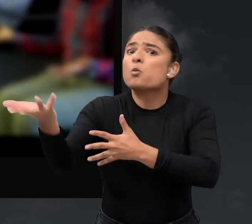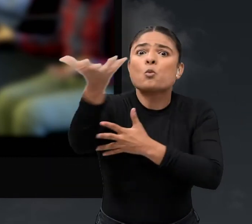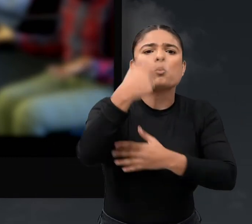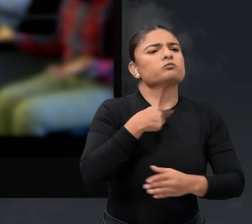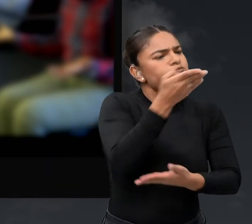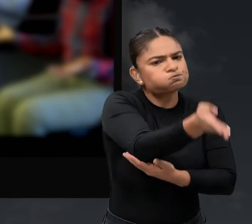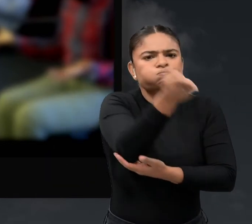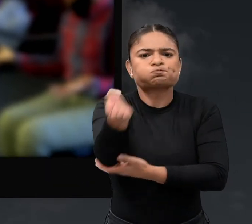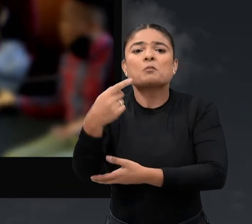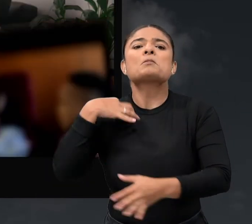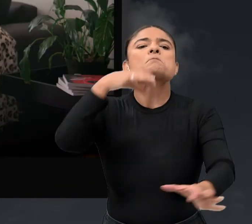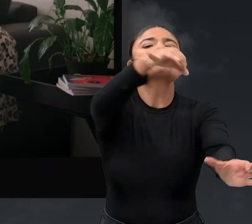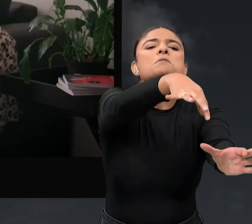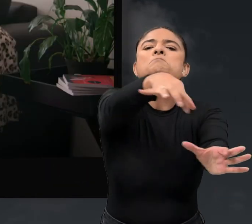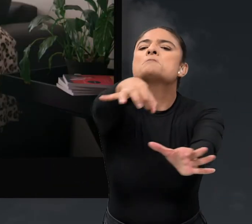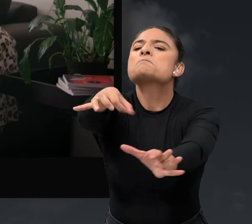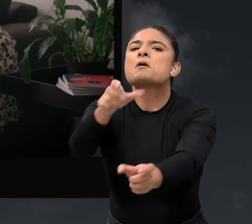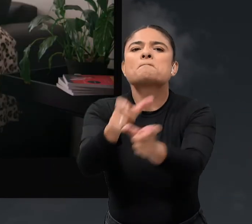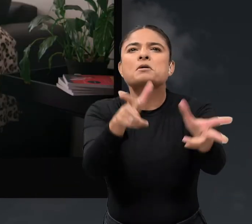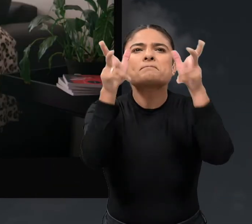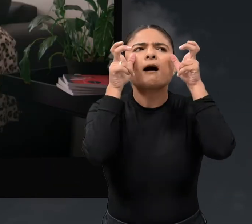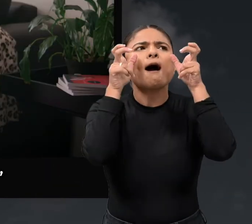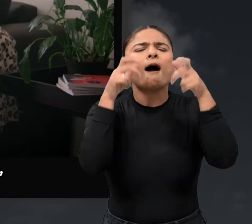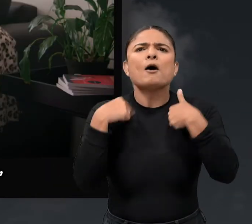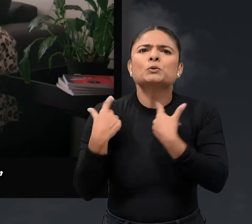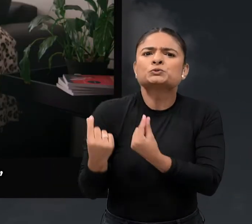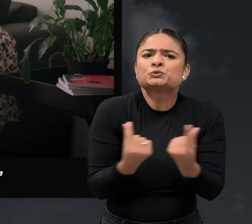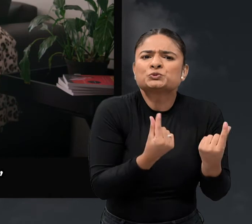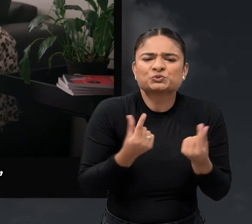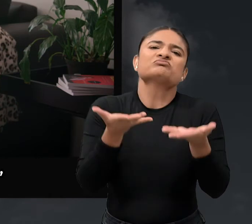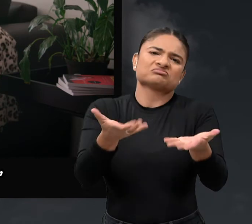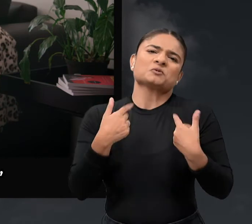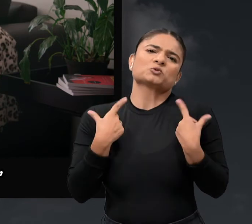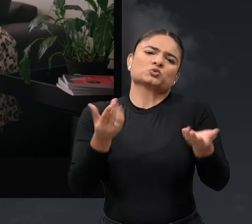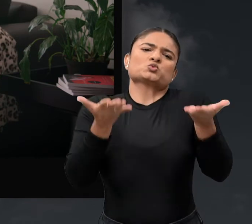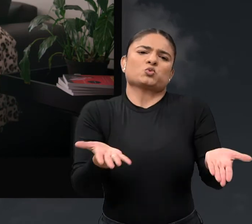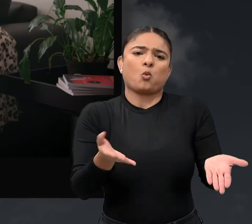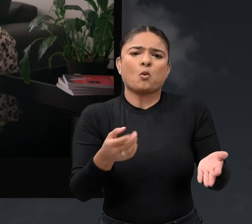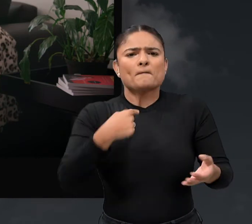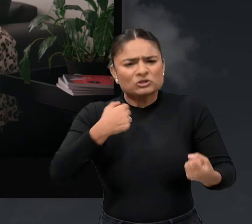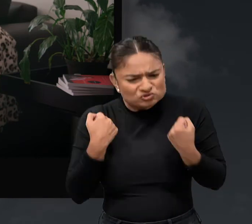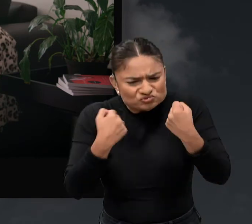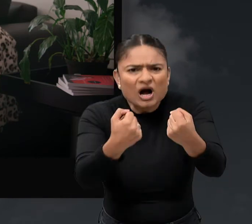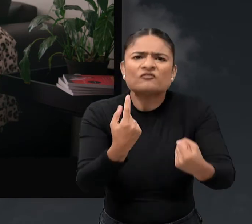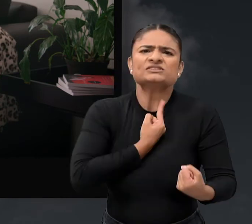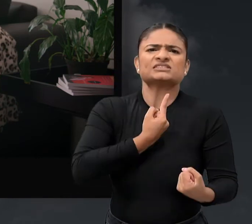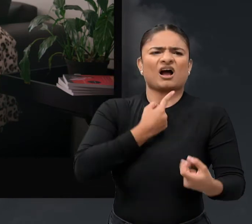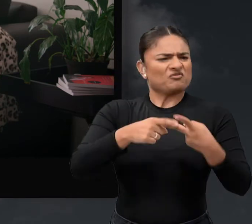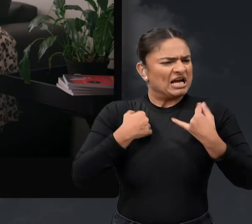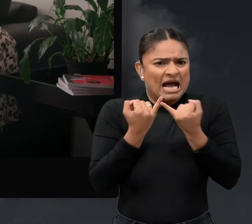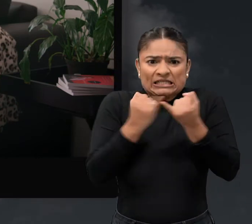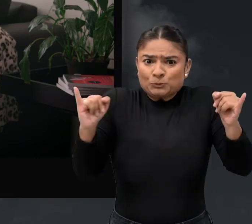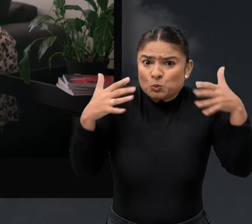I'm planting a little bit of, this is what we are able to do. Through seeing what I'm able to do, I drive myself, I live by my own, I'm